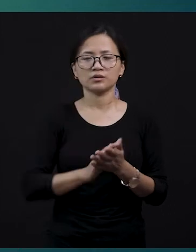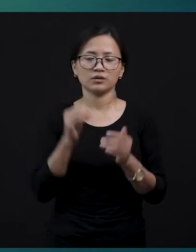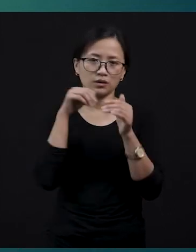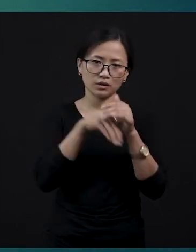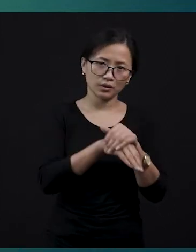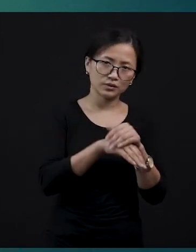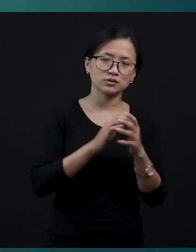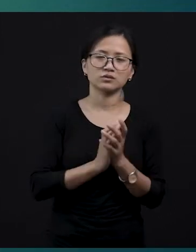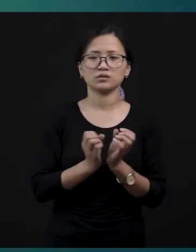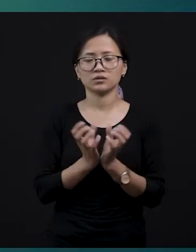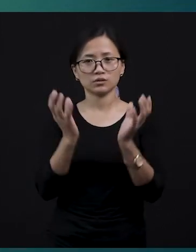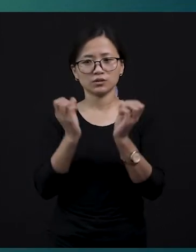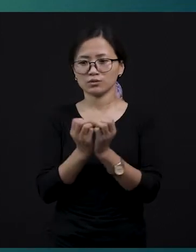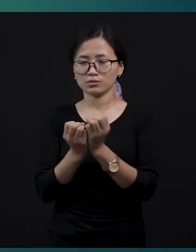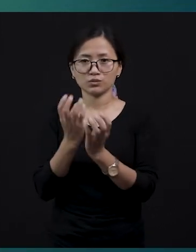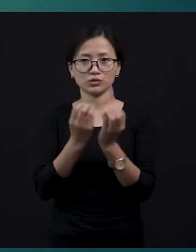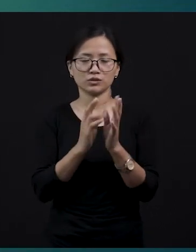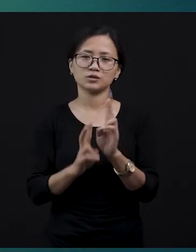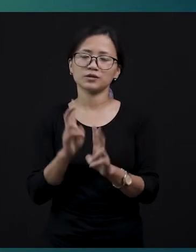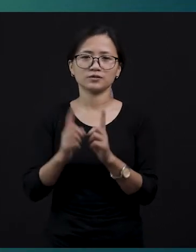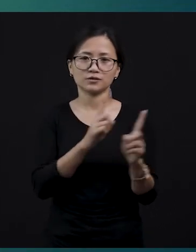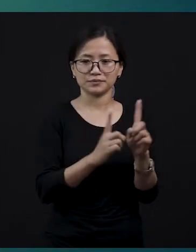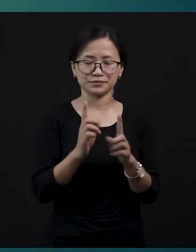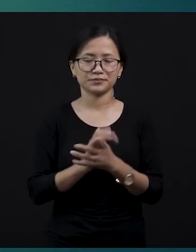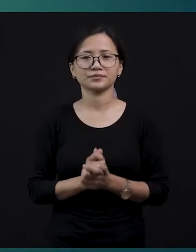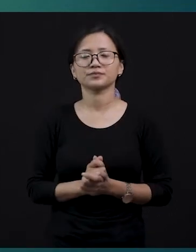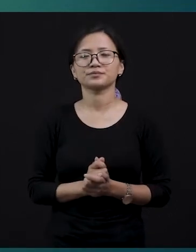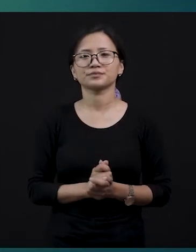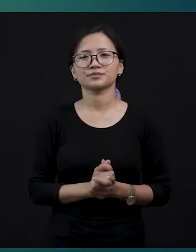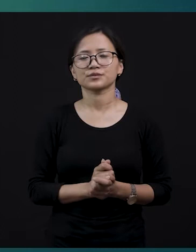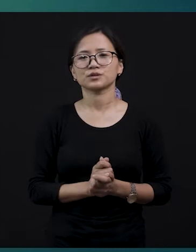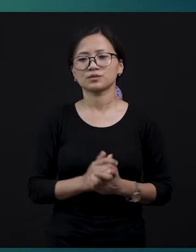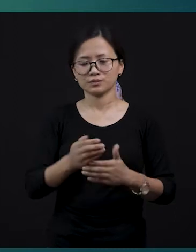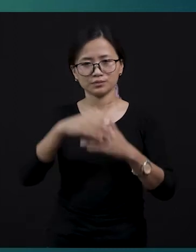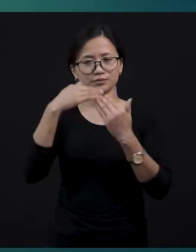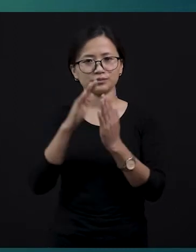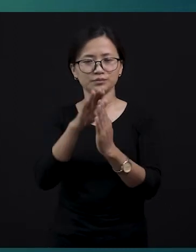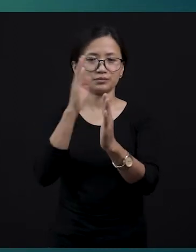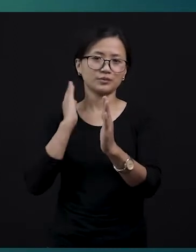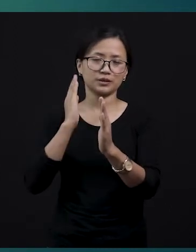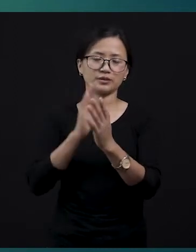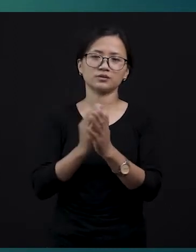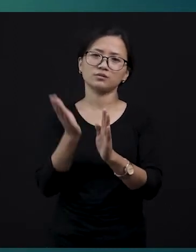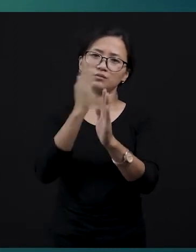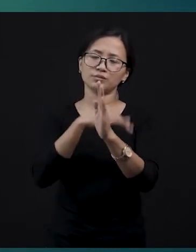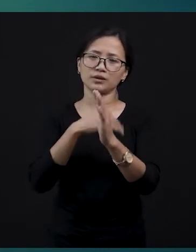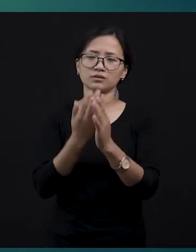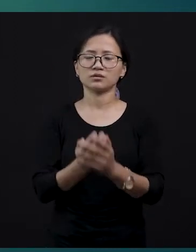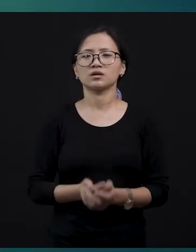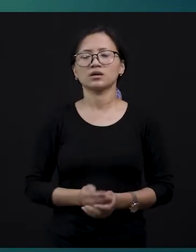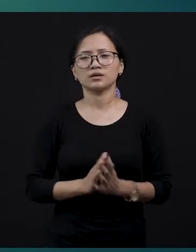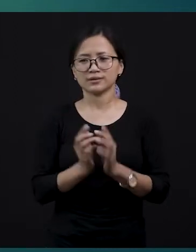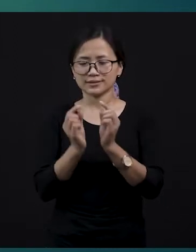hide itself under the bushes. There are also bushes in the desert, okay? Or behind the cactuses. You know what is a cactus? Those